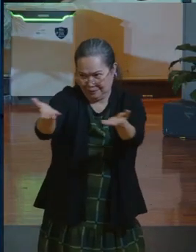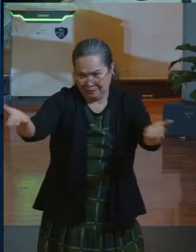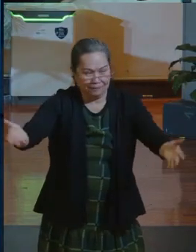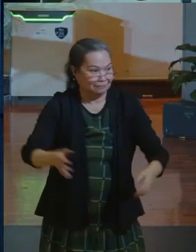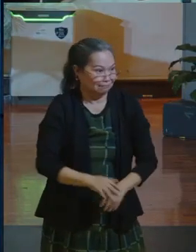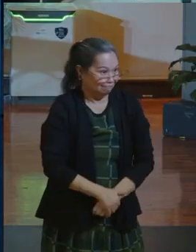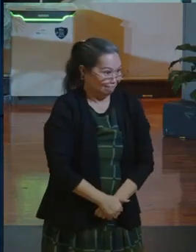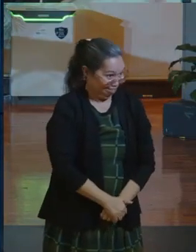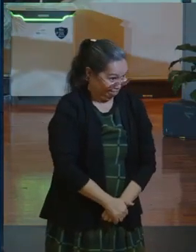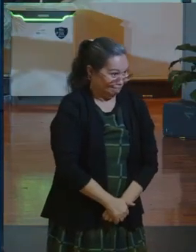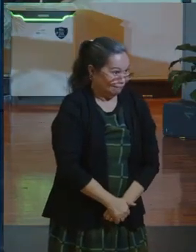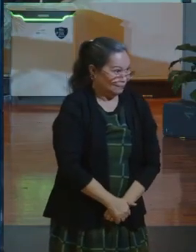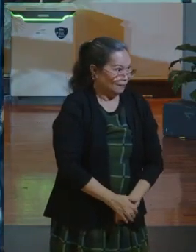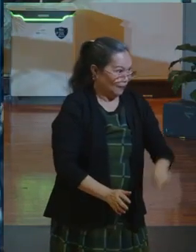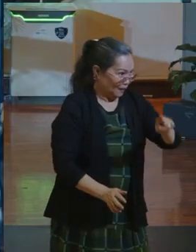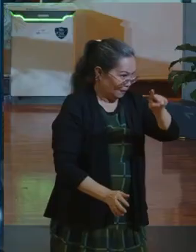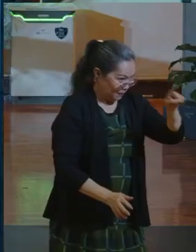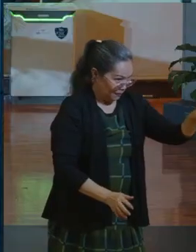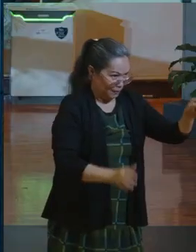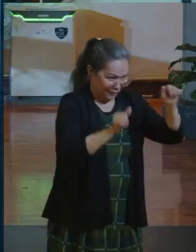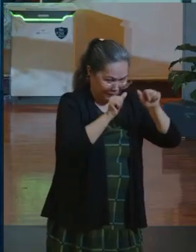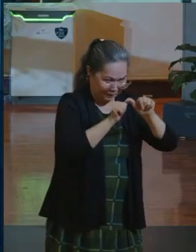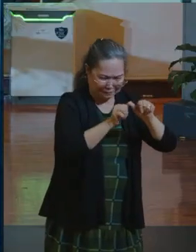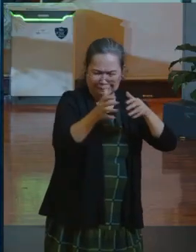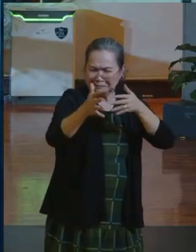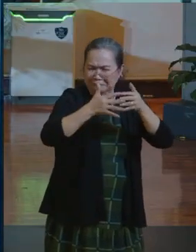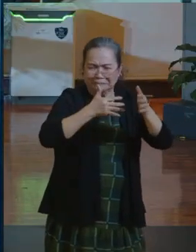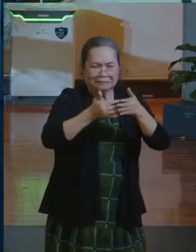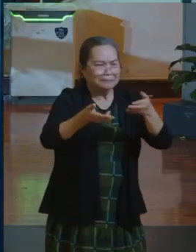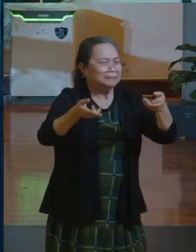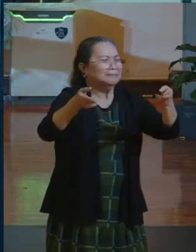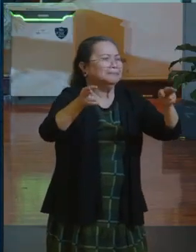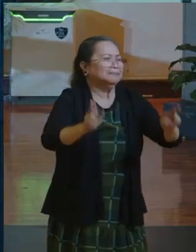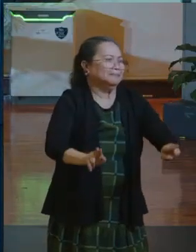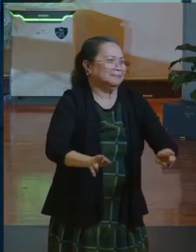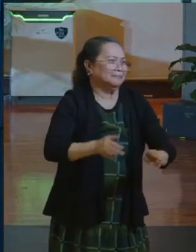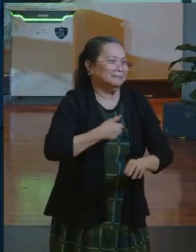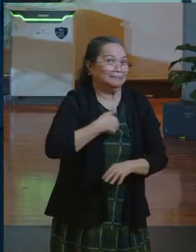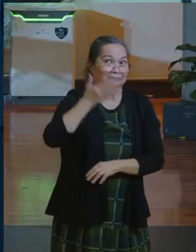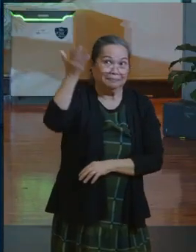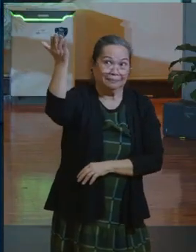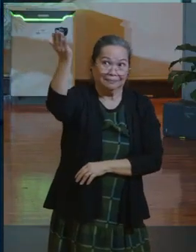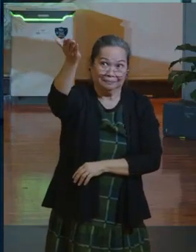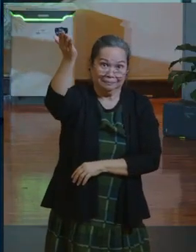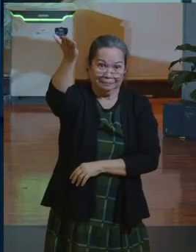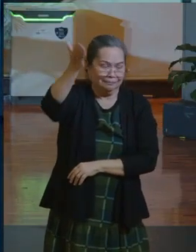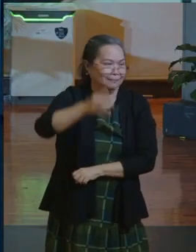Pangatlo at huli, pagpatuloy kahit ano pa ang resulta ng pamamahayag ng mabuting balita.